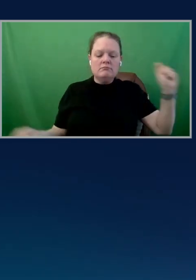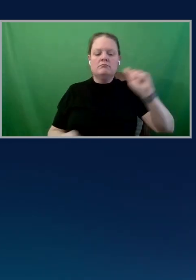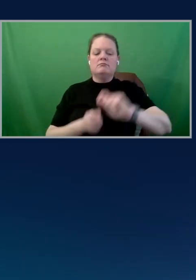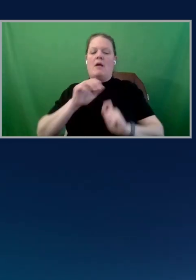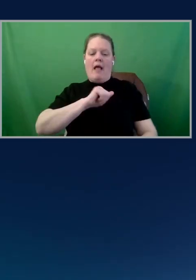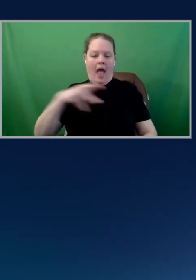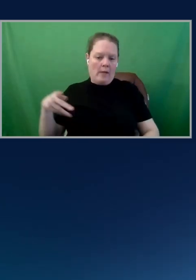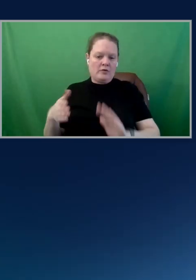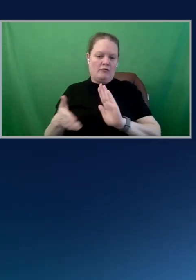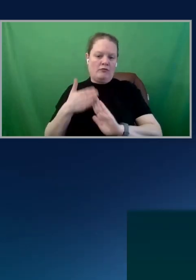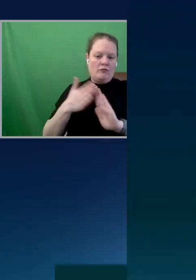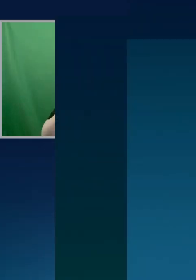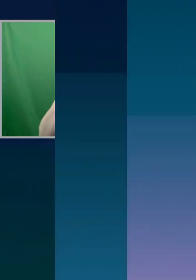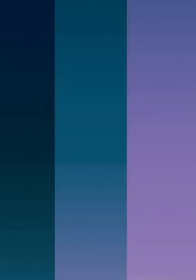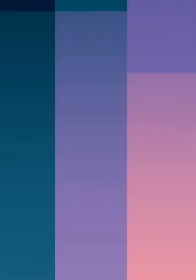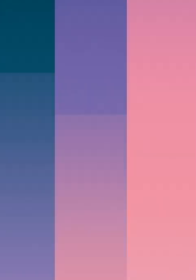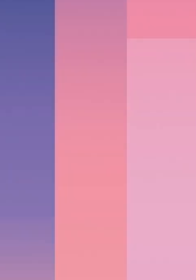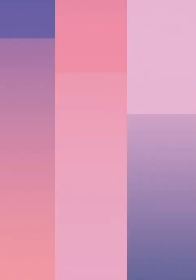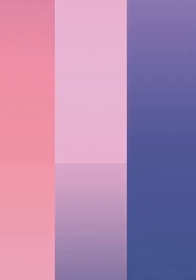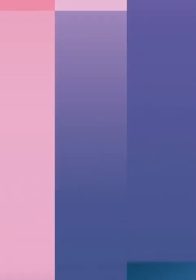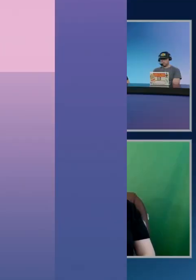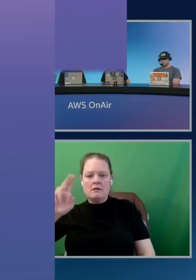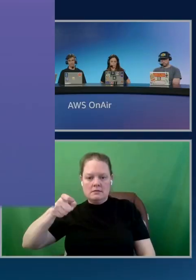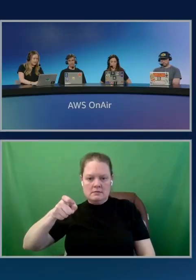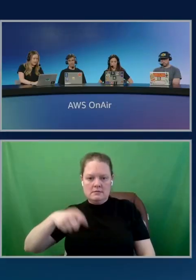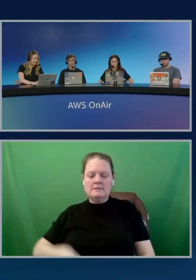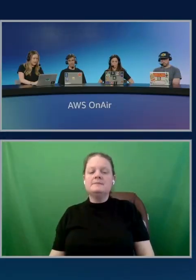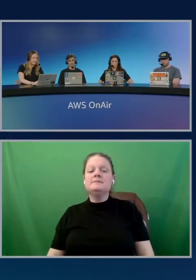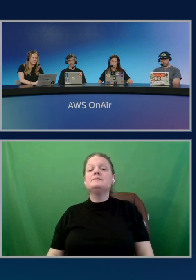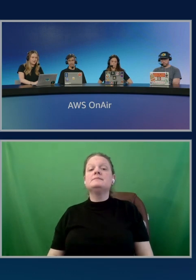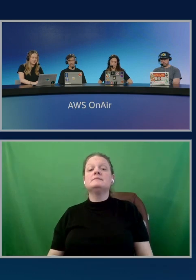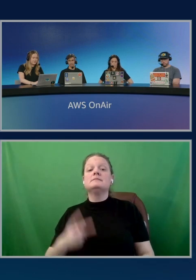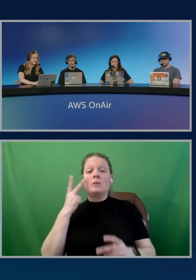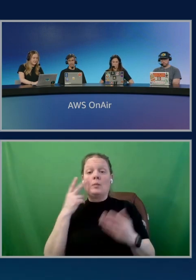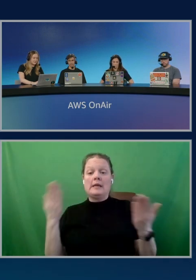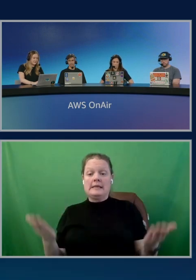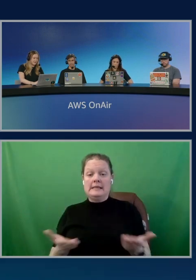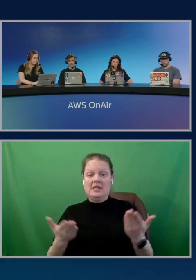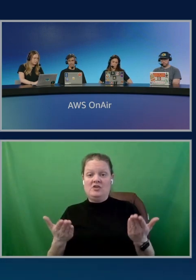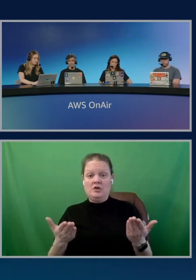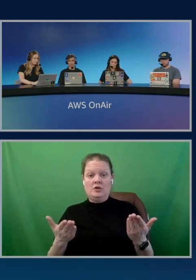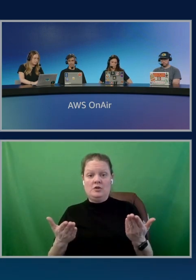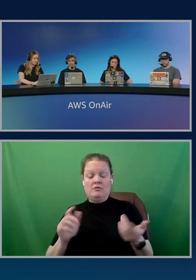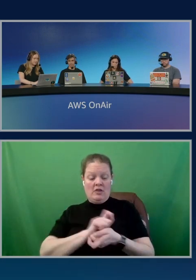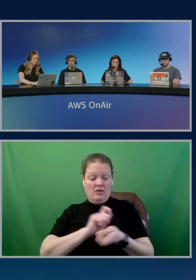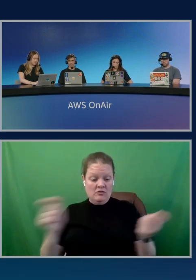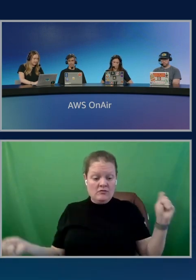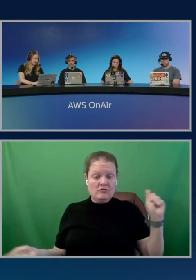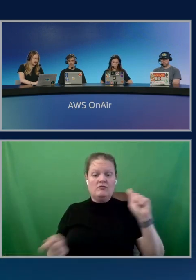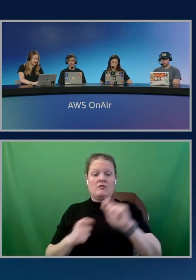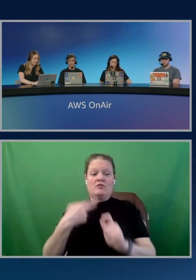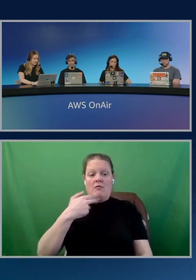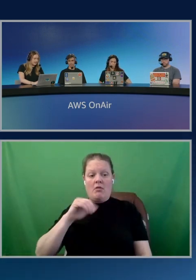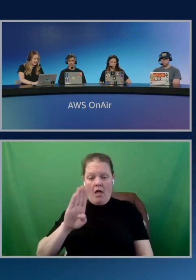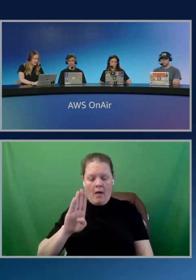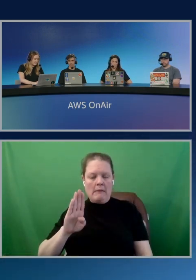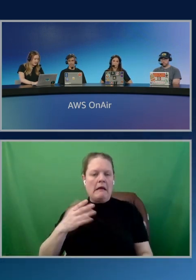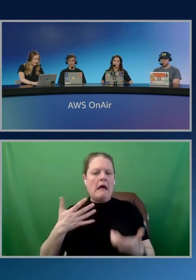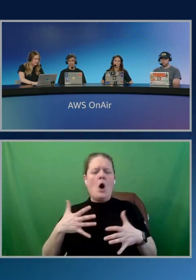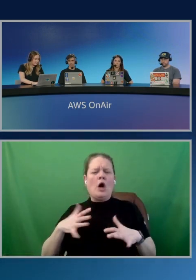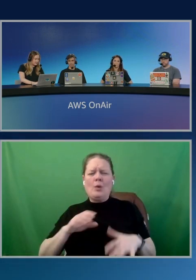Linux. So we can see here in our transformation hub, don't want to move it there,